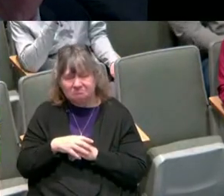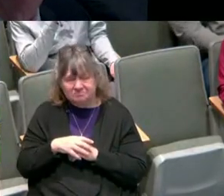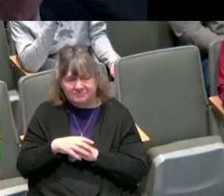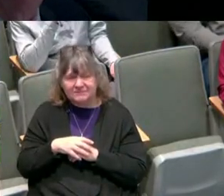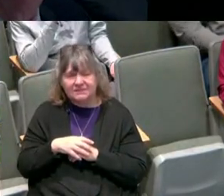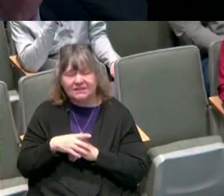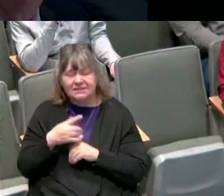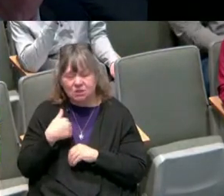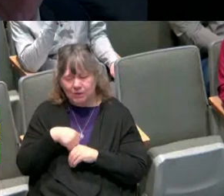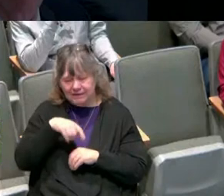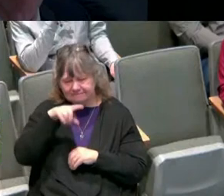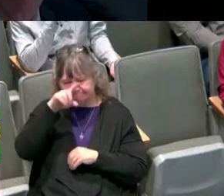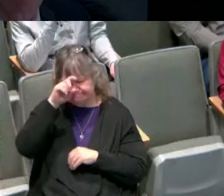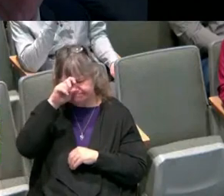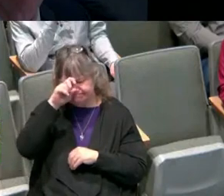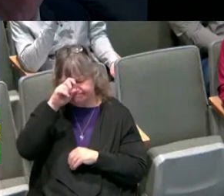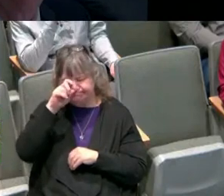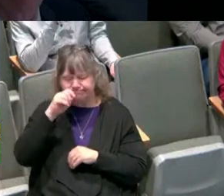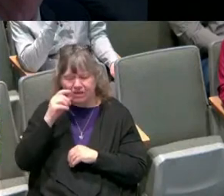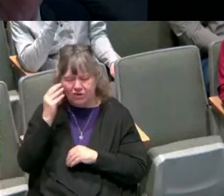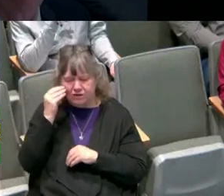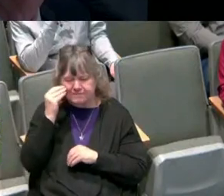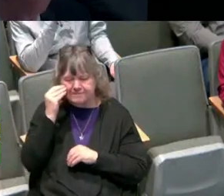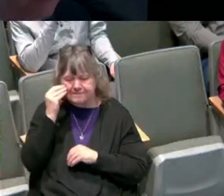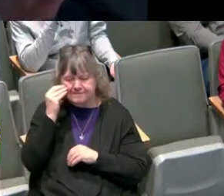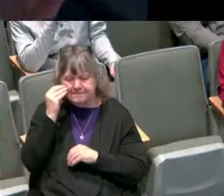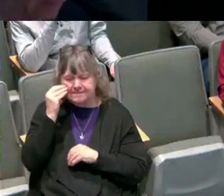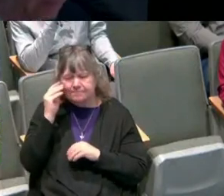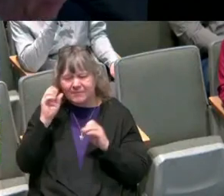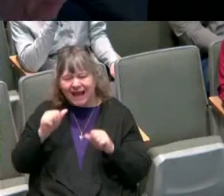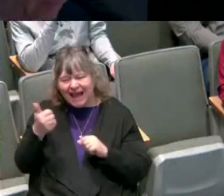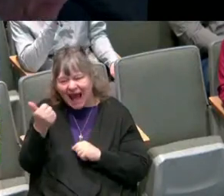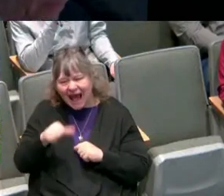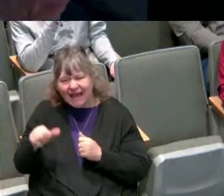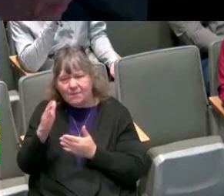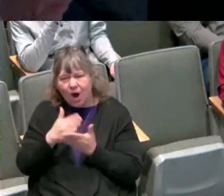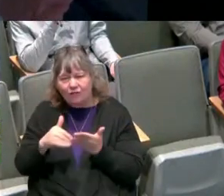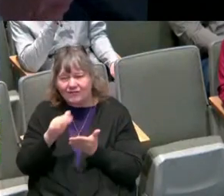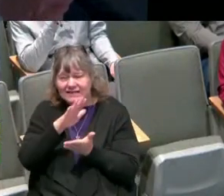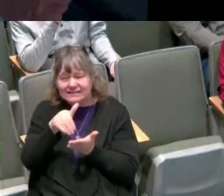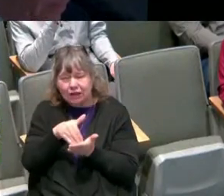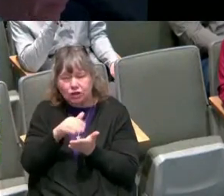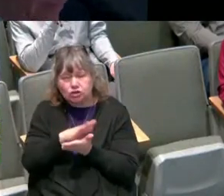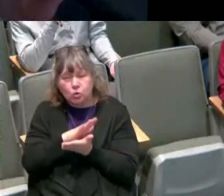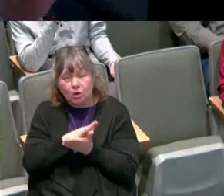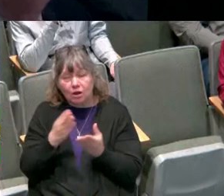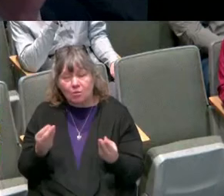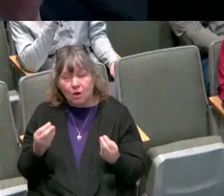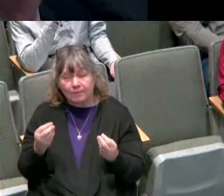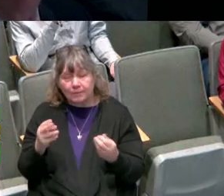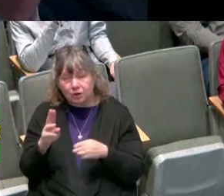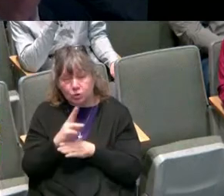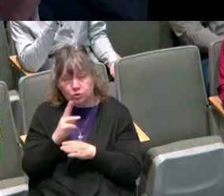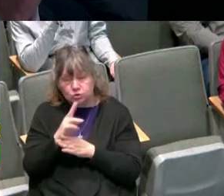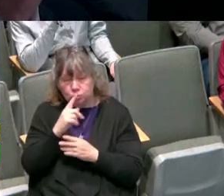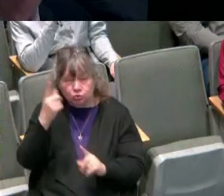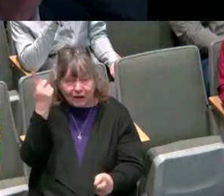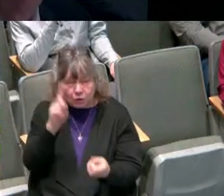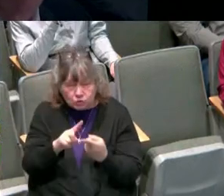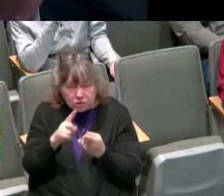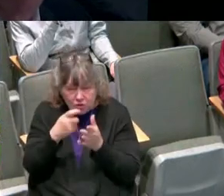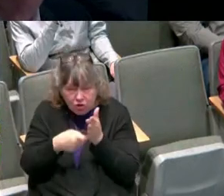so we asked ourselves another question can any part of that Center school property be used to help reduce the